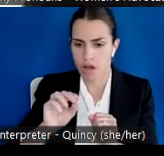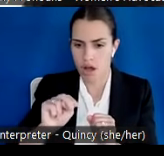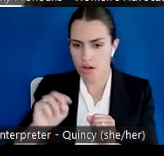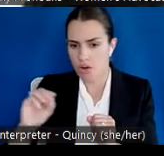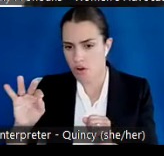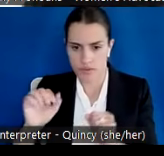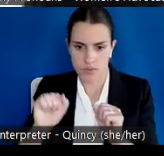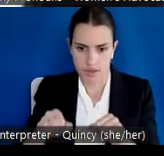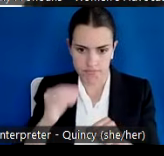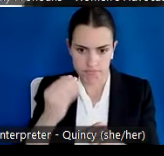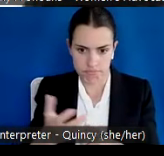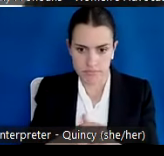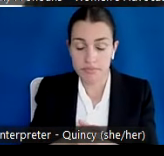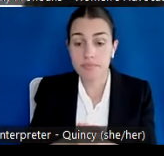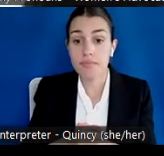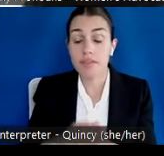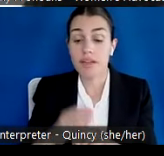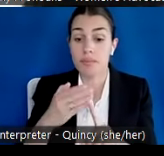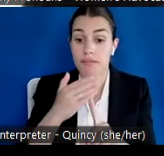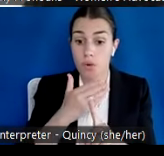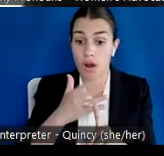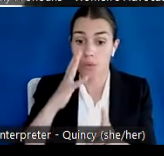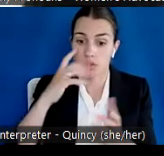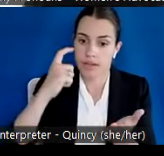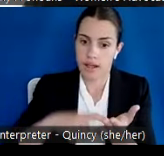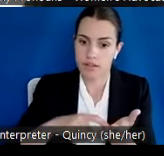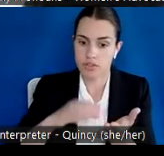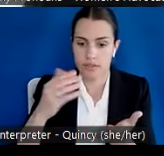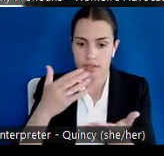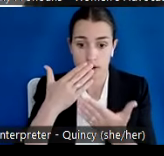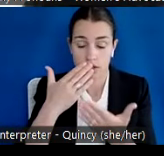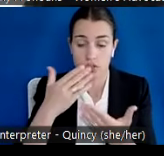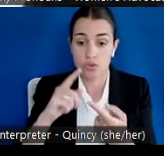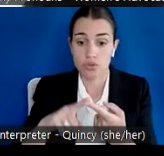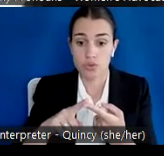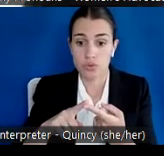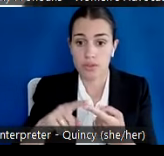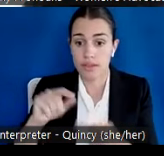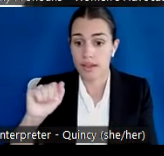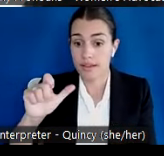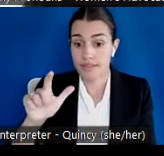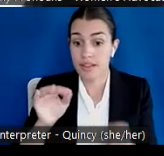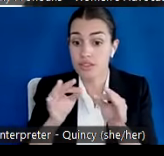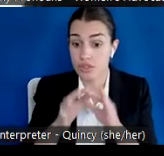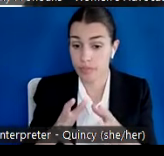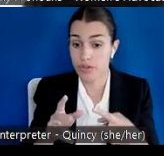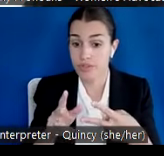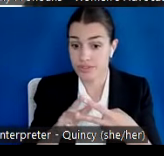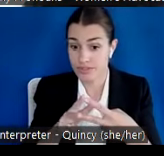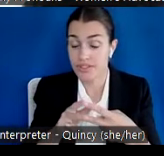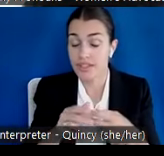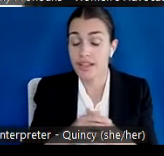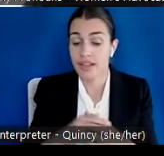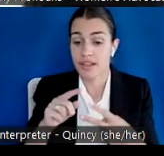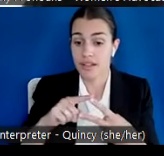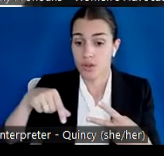officially dive into today's webinar, I want to acknowledge and extend gratitude for our American Sign Language or ASL interpreters, Quincy